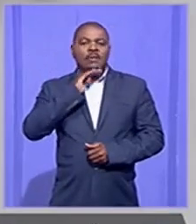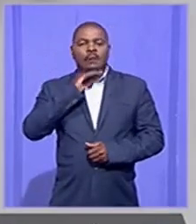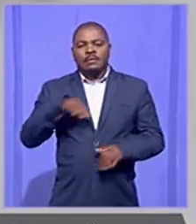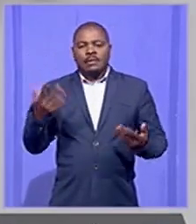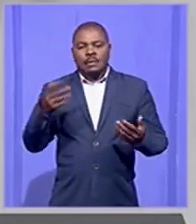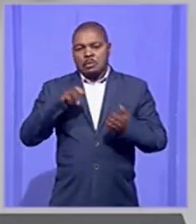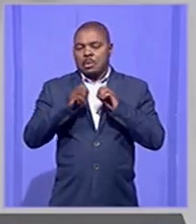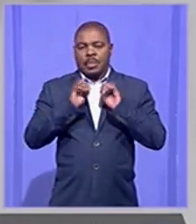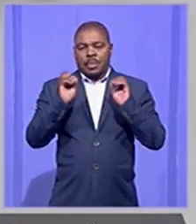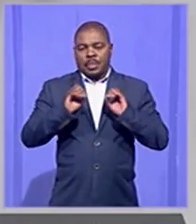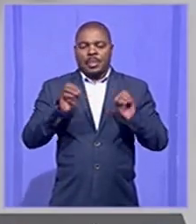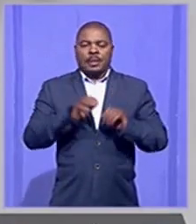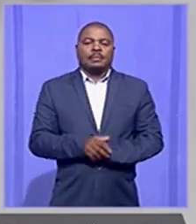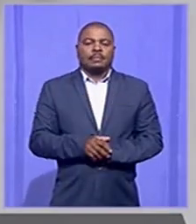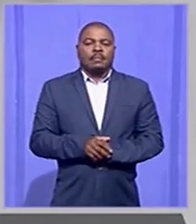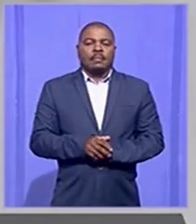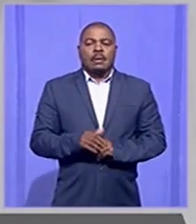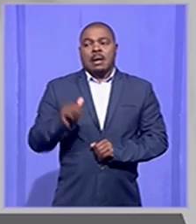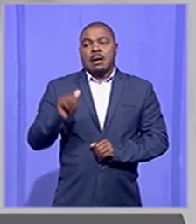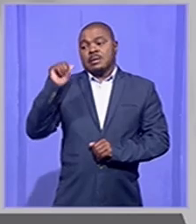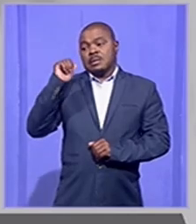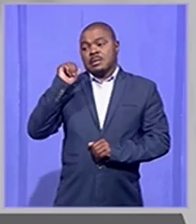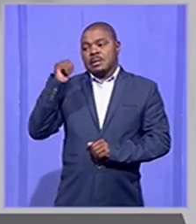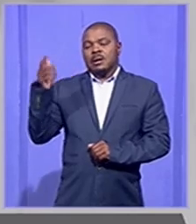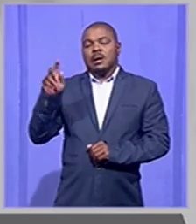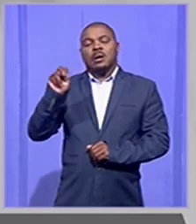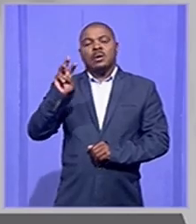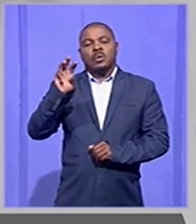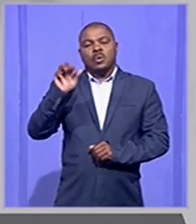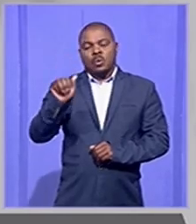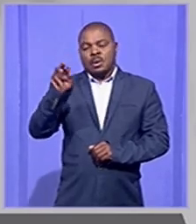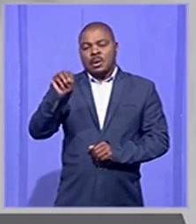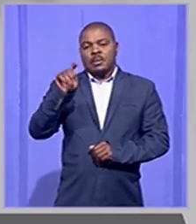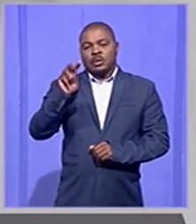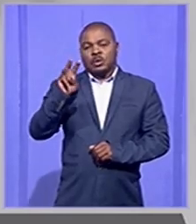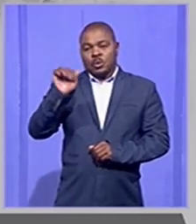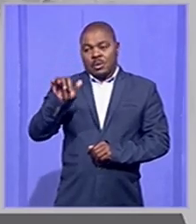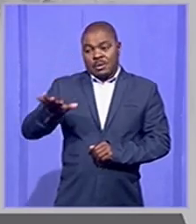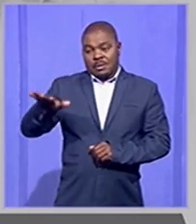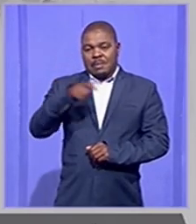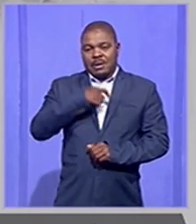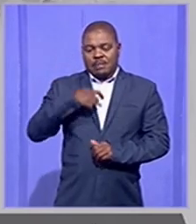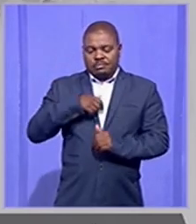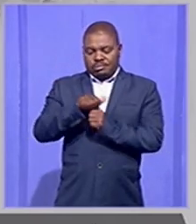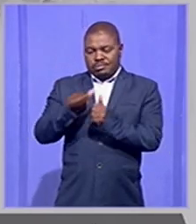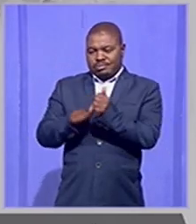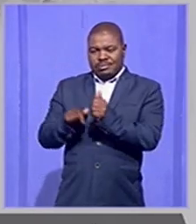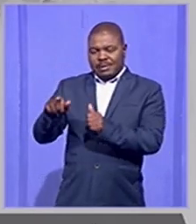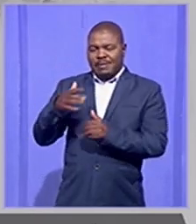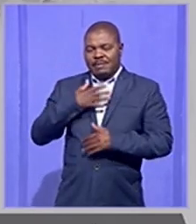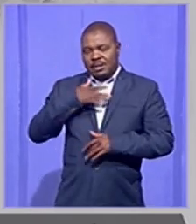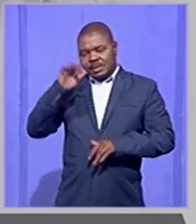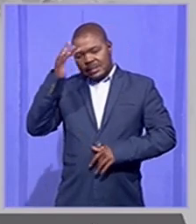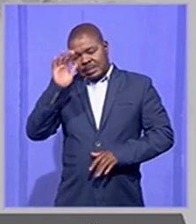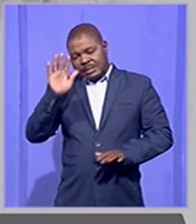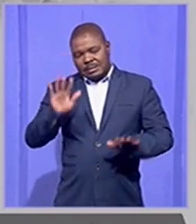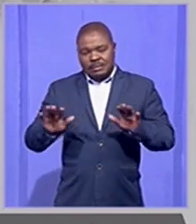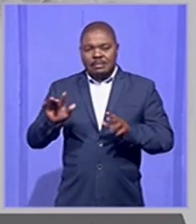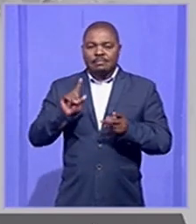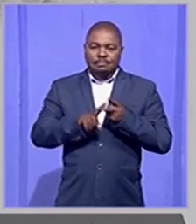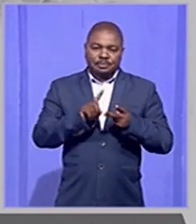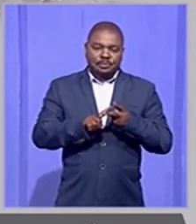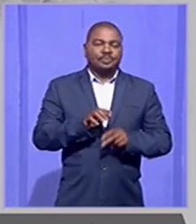Following yesterday's incident in Ngomito, where the Deputy President was not well, he was